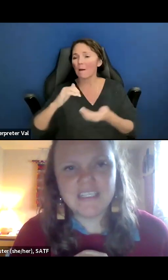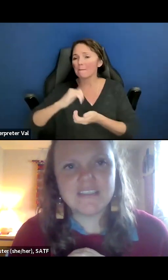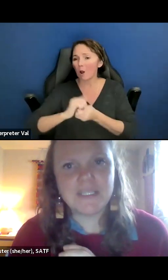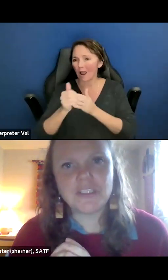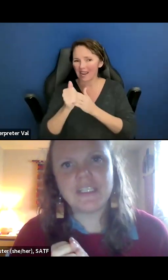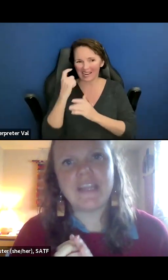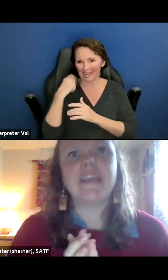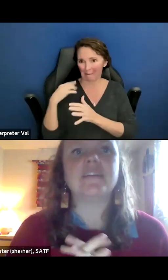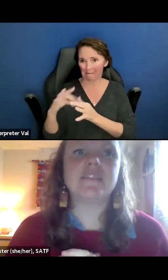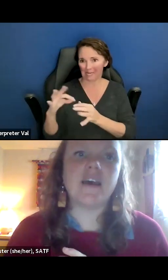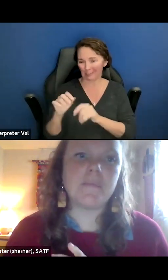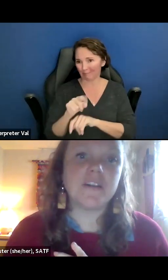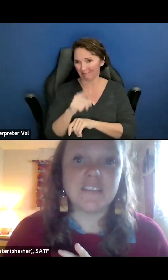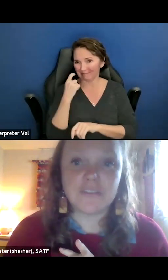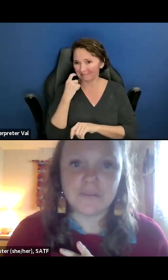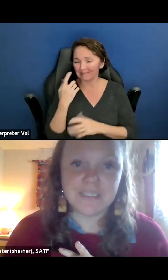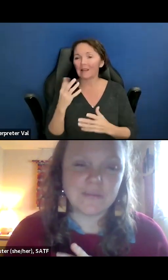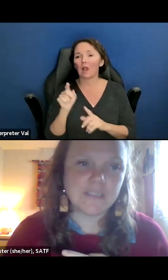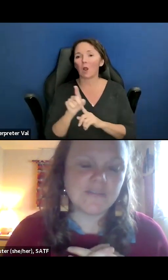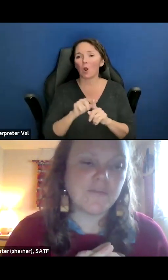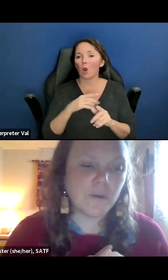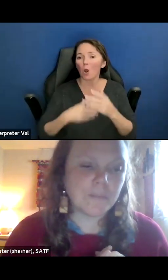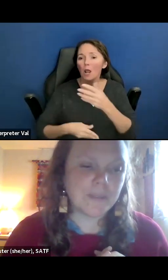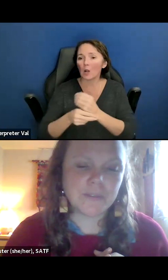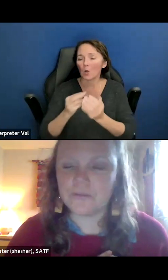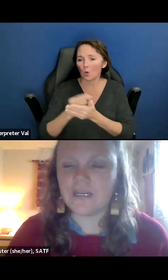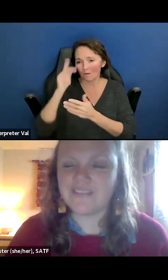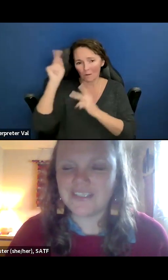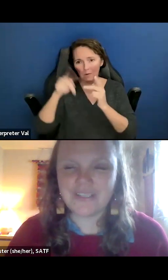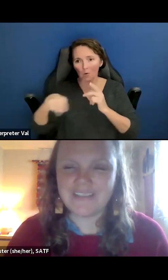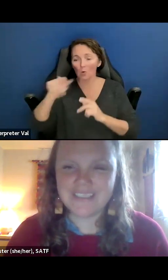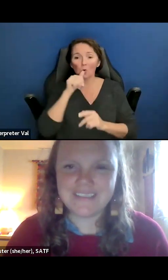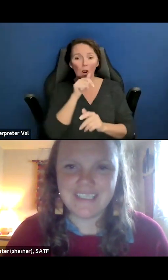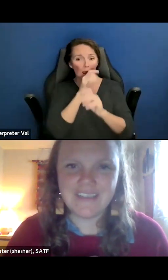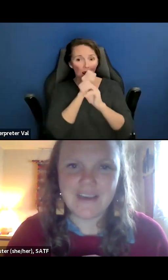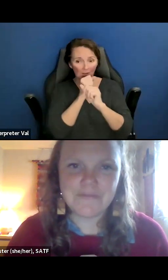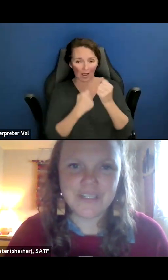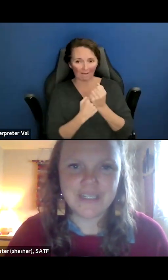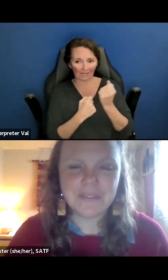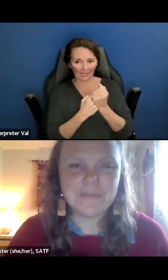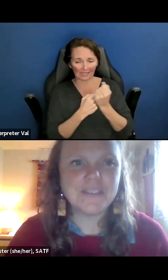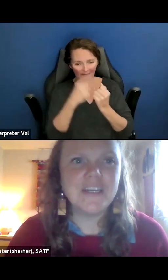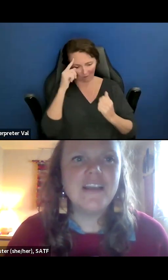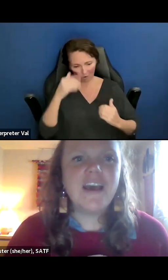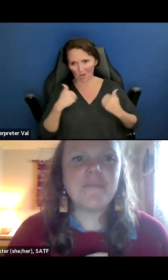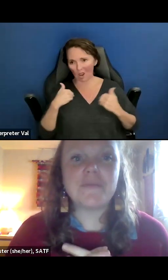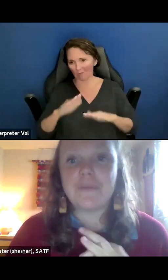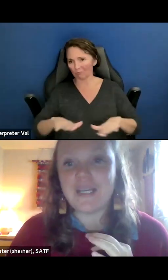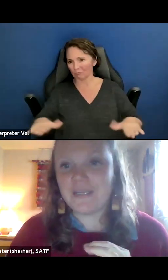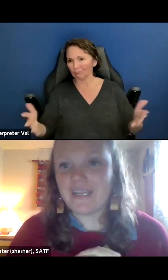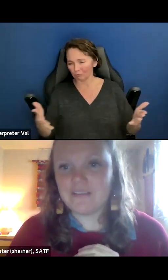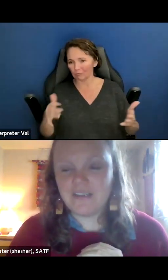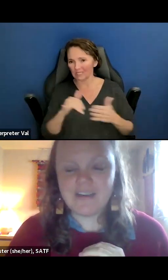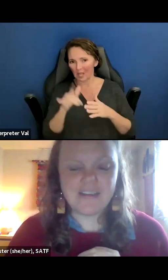partnership guide I just mentioned, and our additional resource for people who do confidential advocacy for young people. That